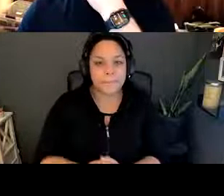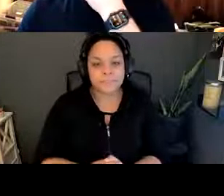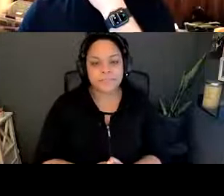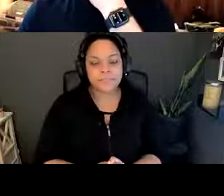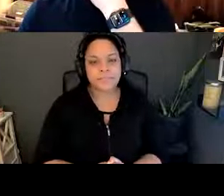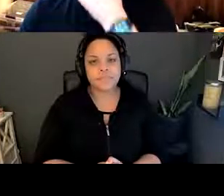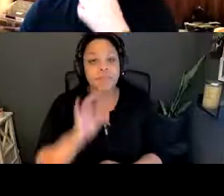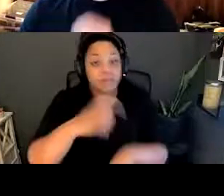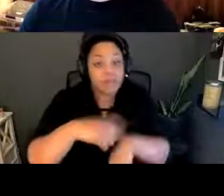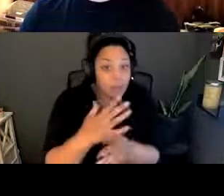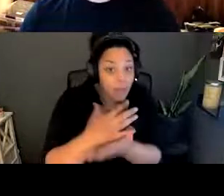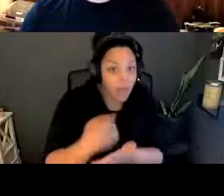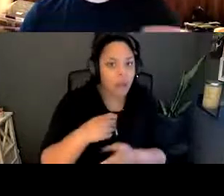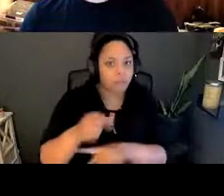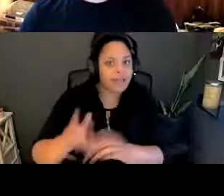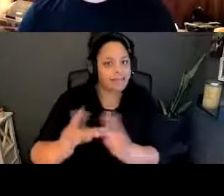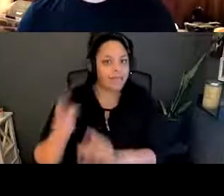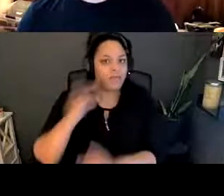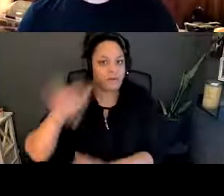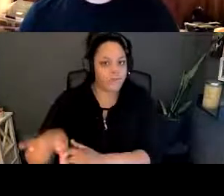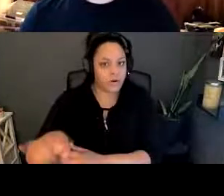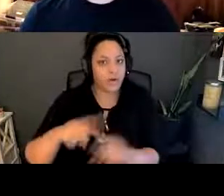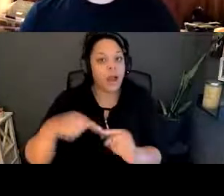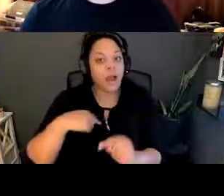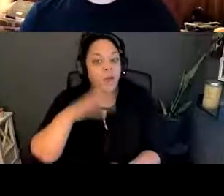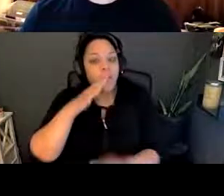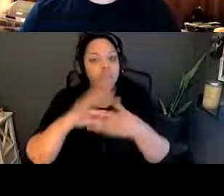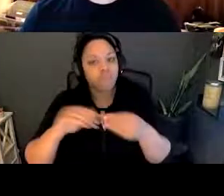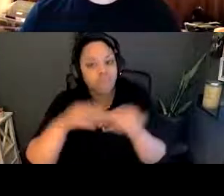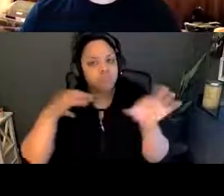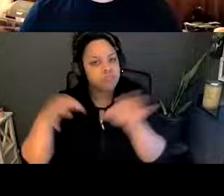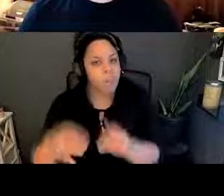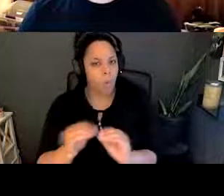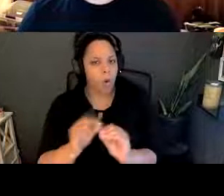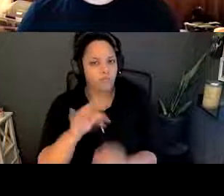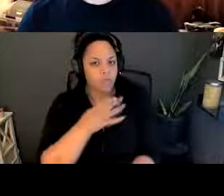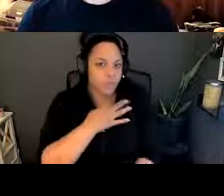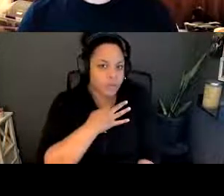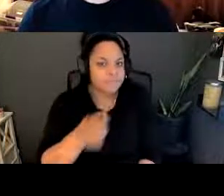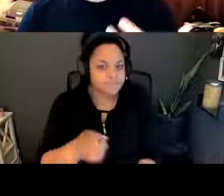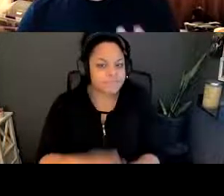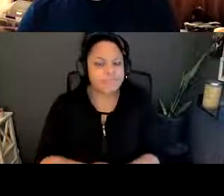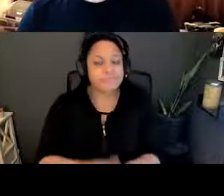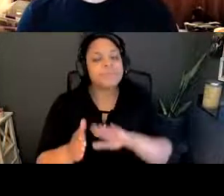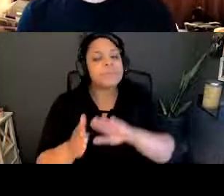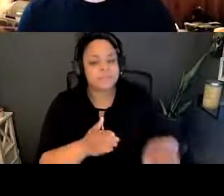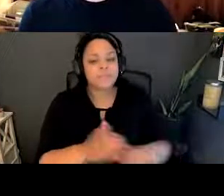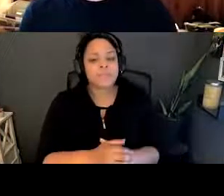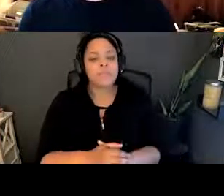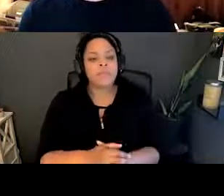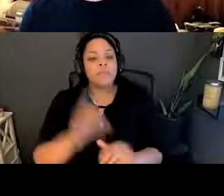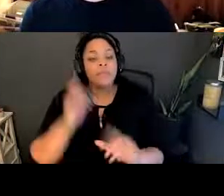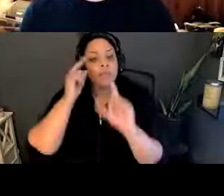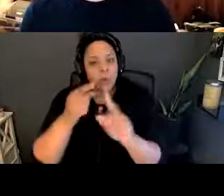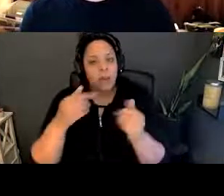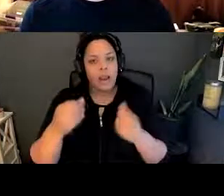maybe run out of time today, but I go into some of this a little bit more in detail if you're wanting to get that. But the point here is to kind of go through a list like